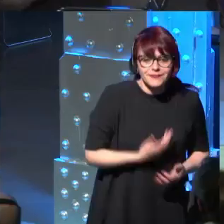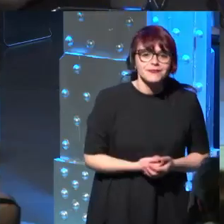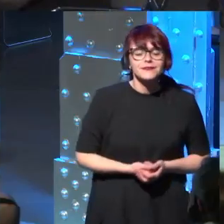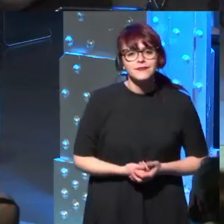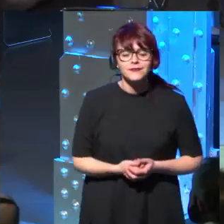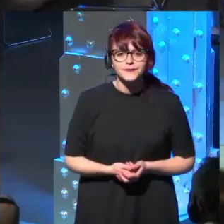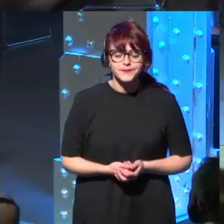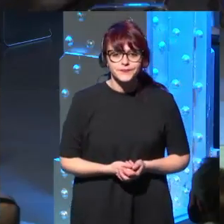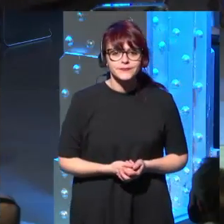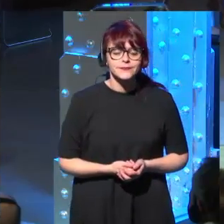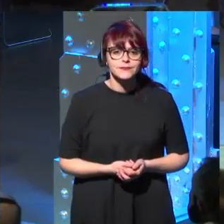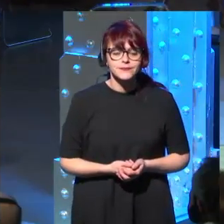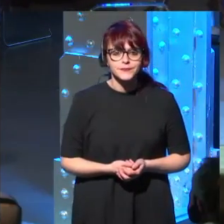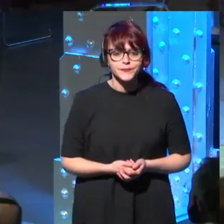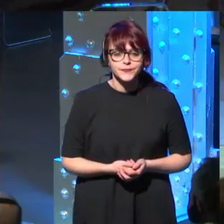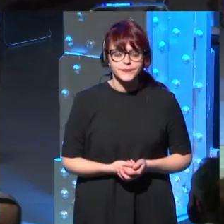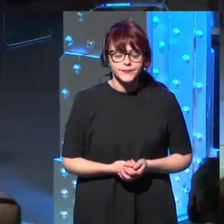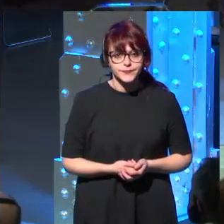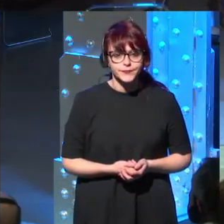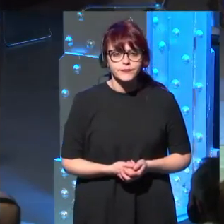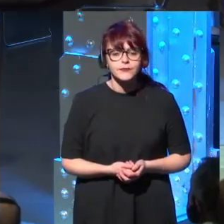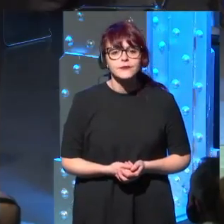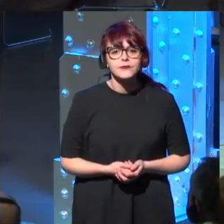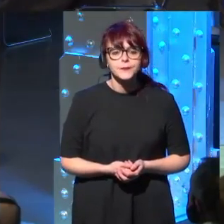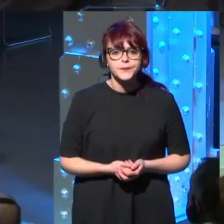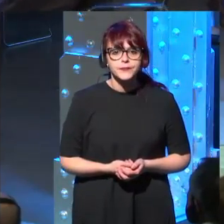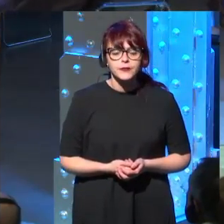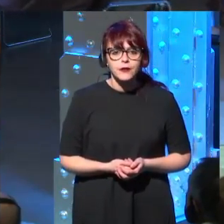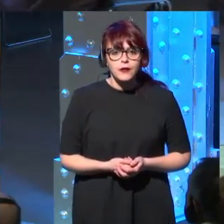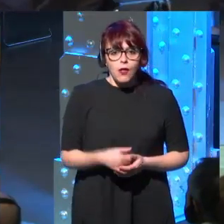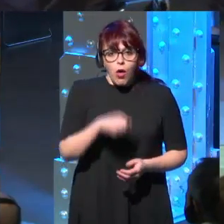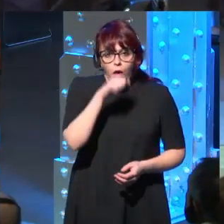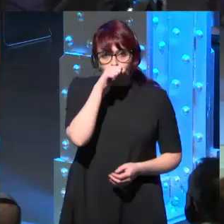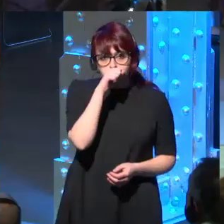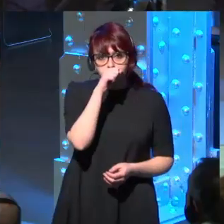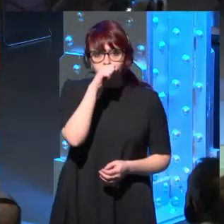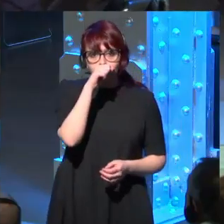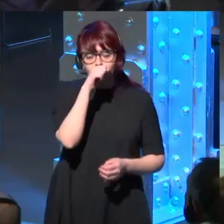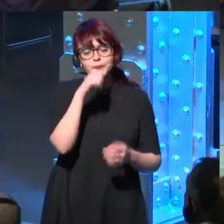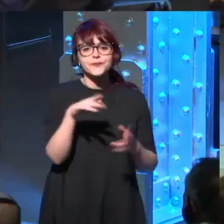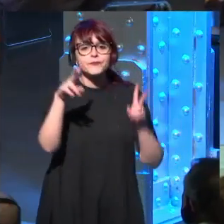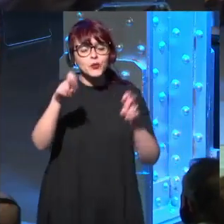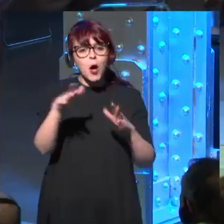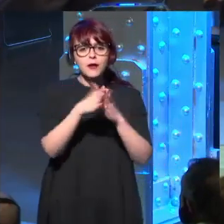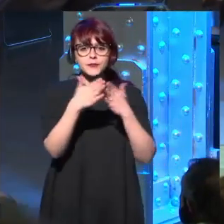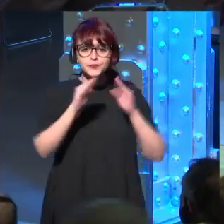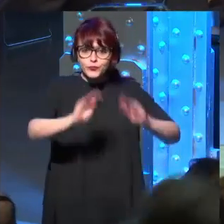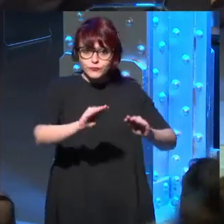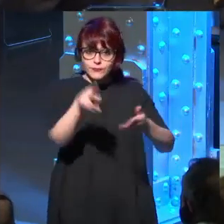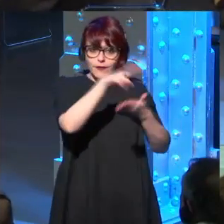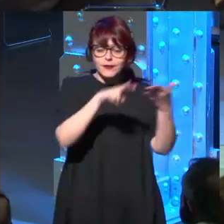you read a book, when I read a book of yours, at the beginning I said, this